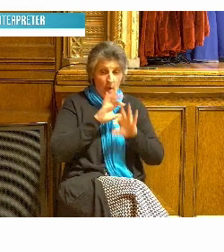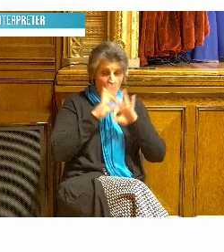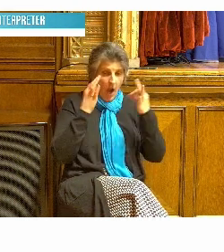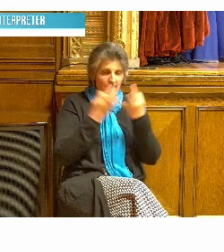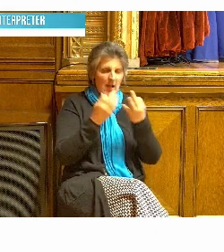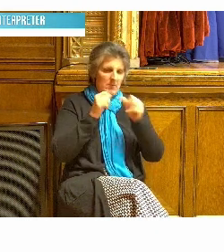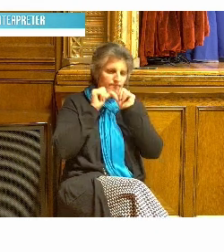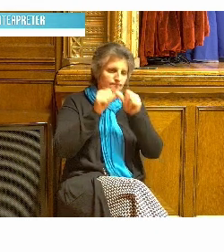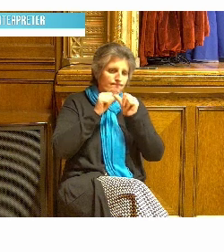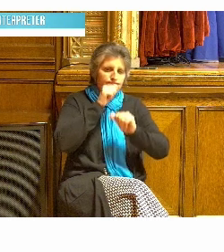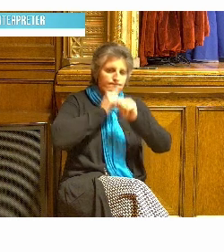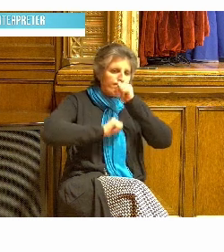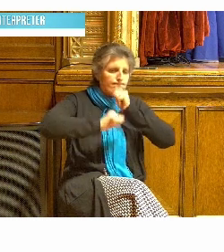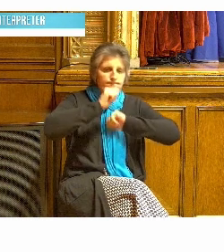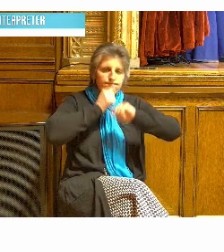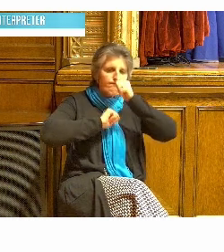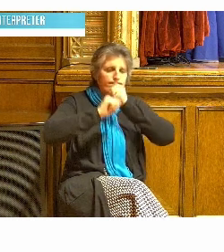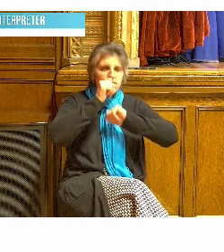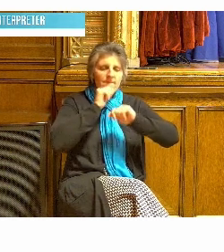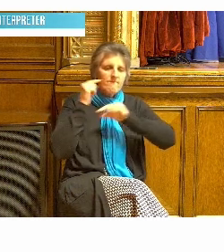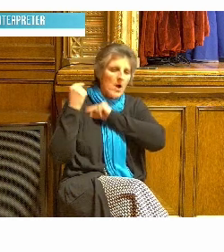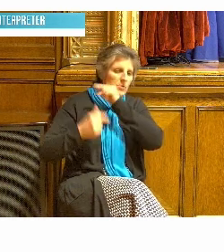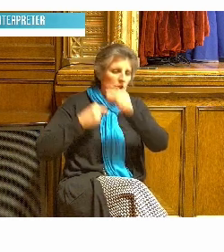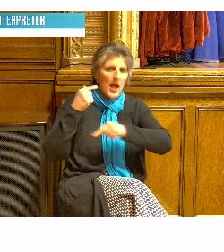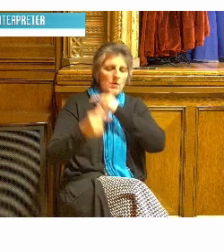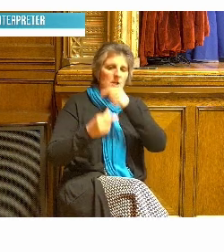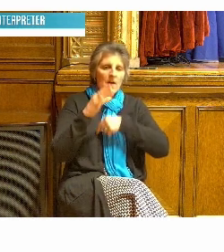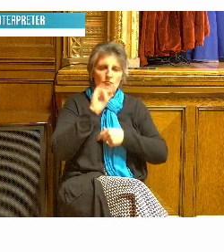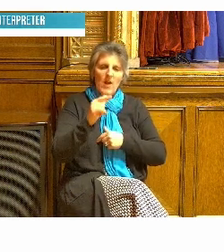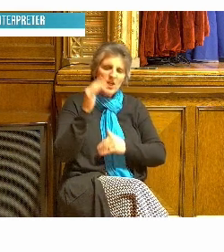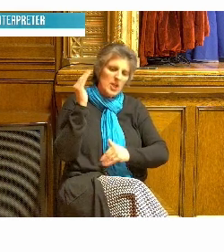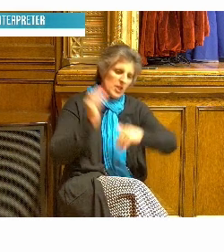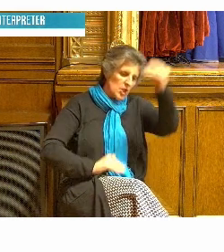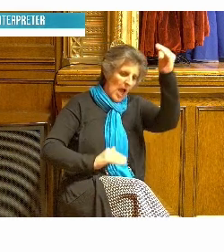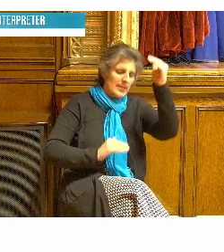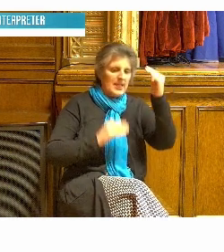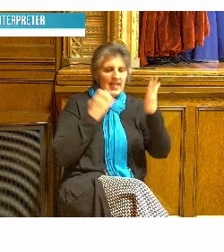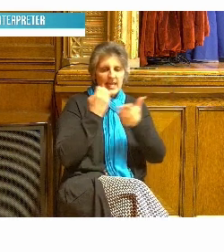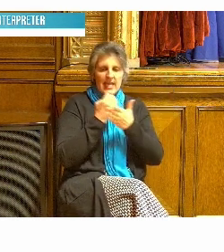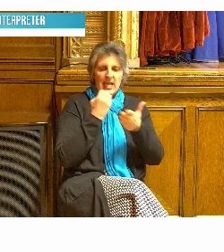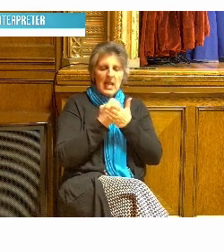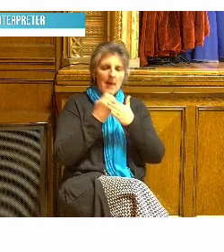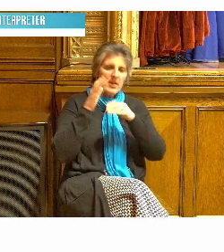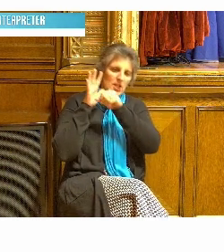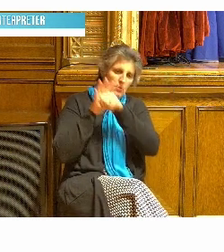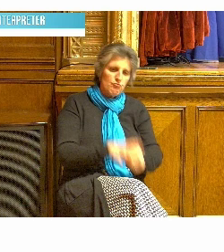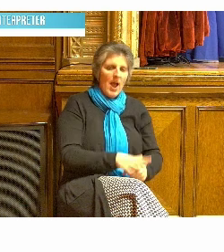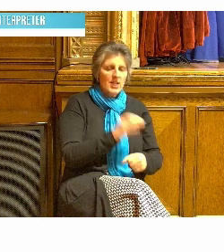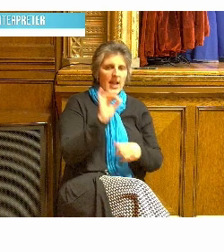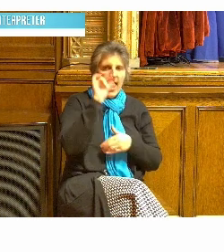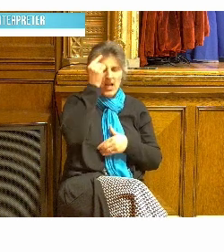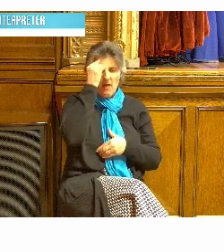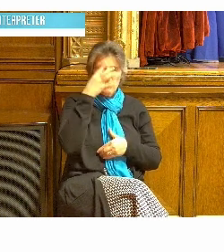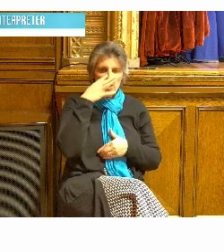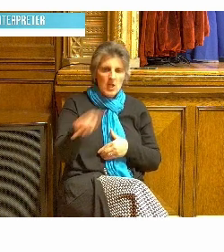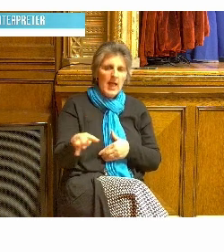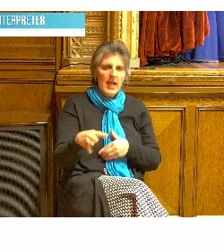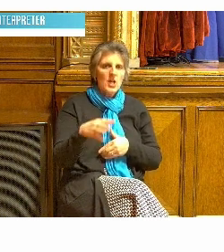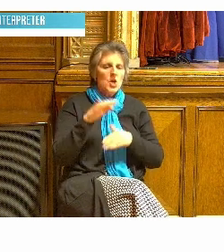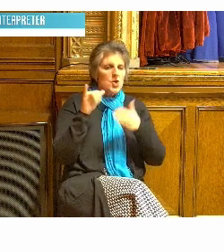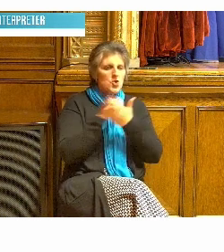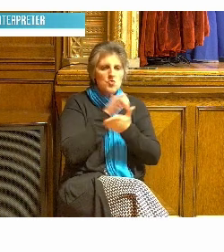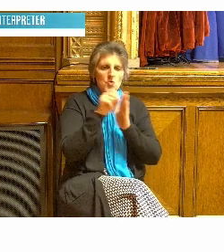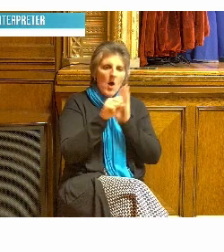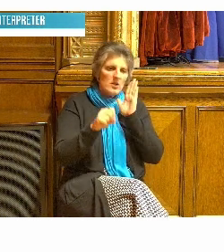have continued to suffer under generations of racial injustice, economic suppression, and government neglect. New